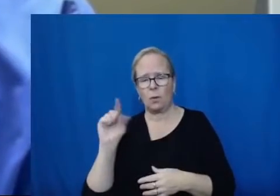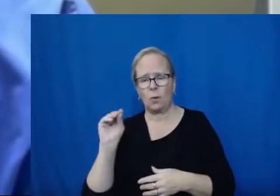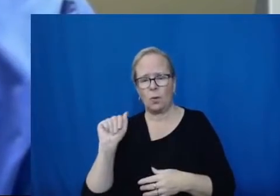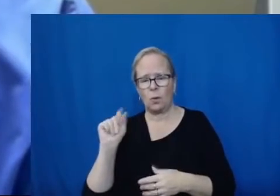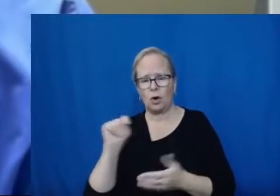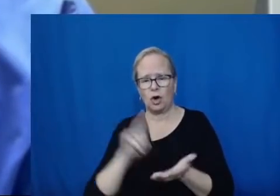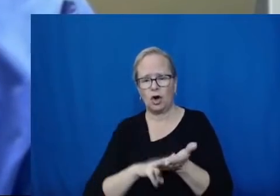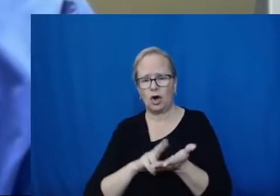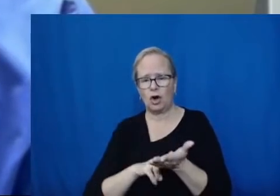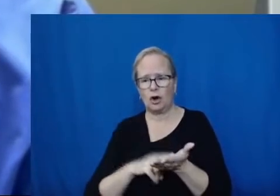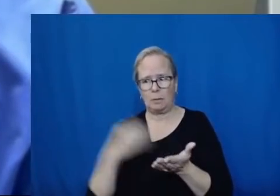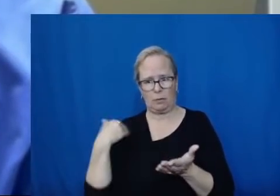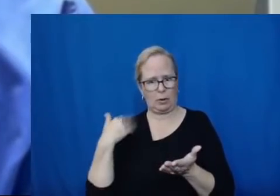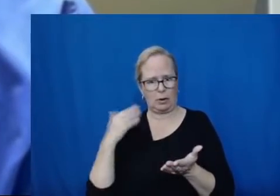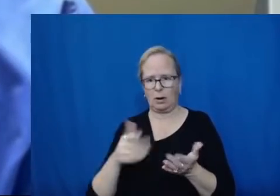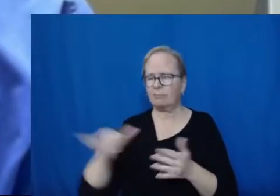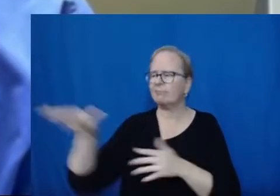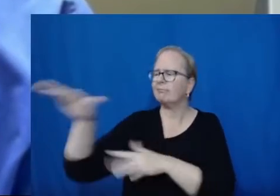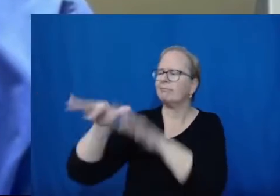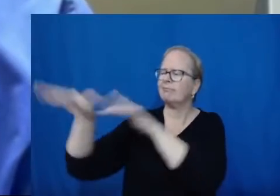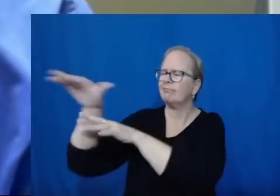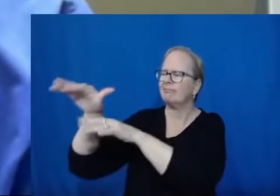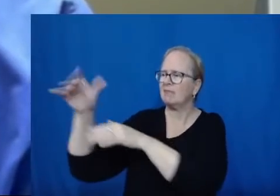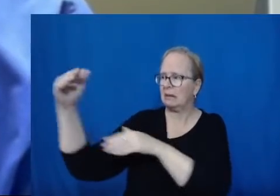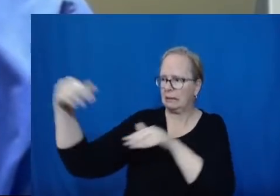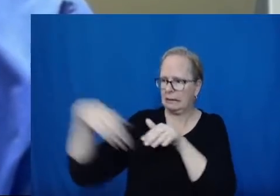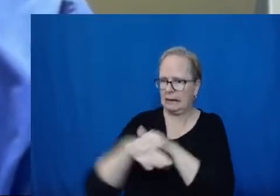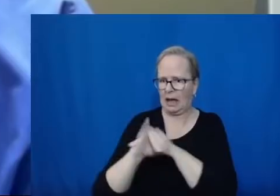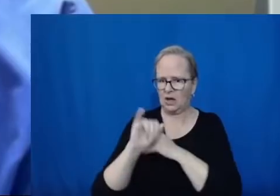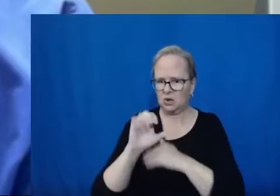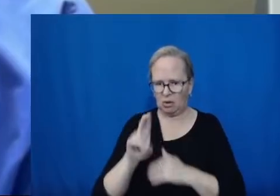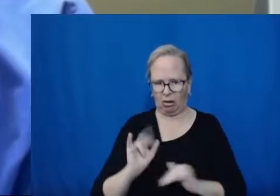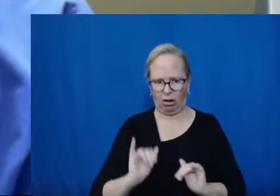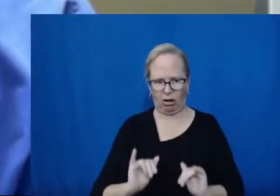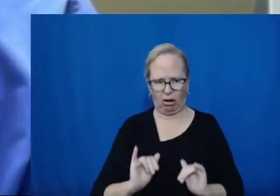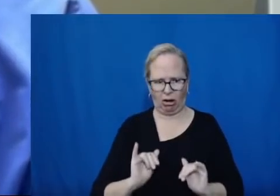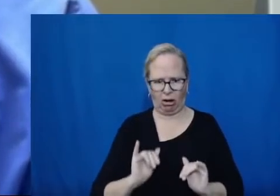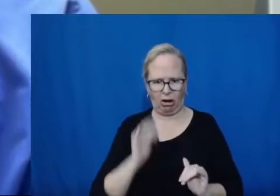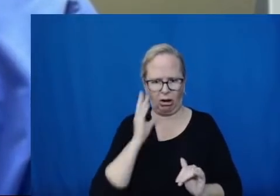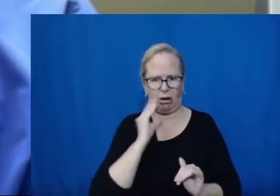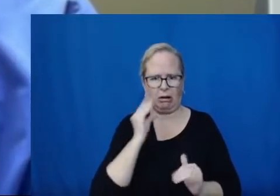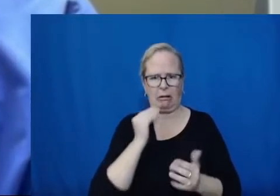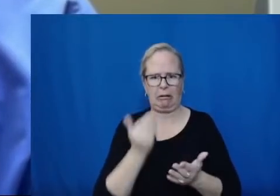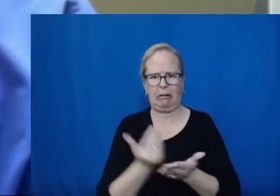ICU before, who have stepped up to the plate to come and help, just be helping hands.